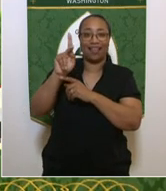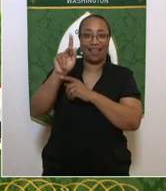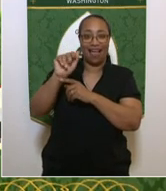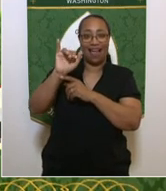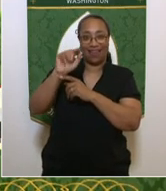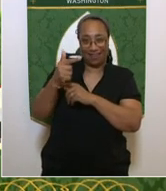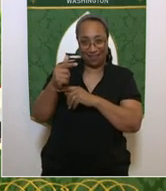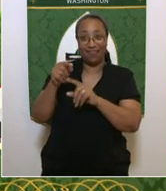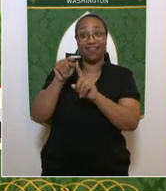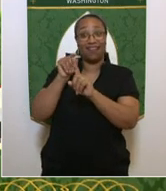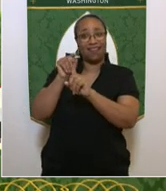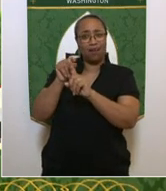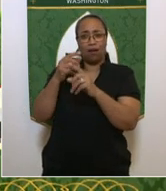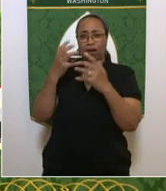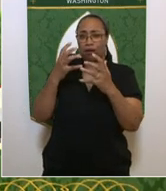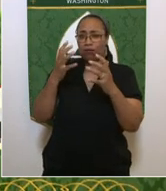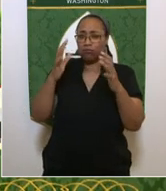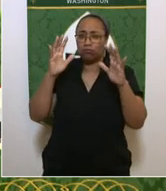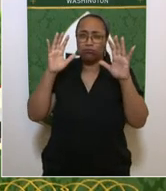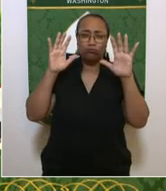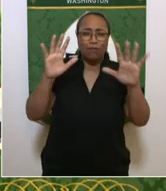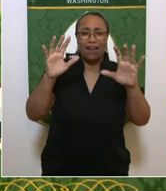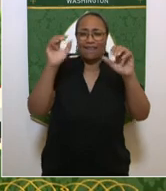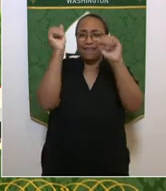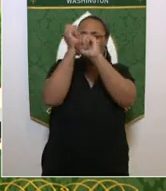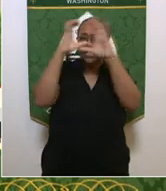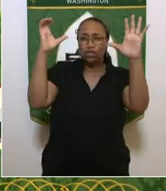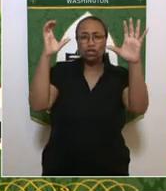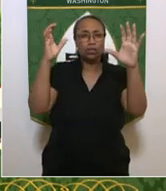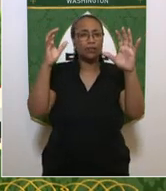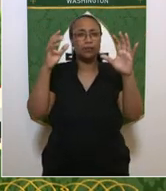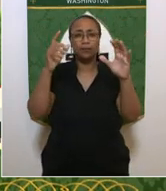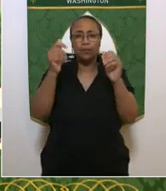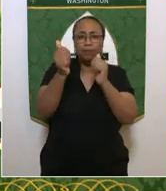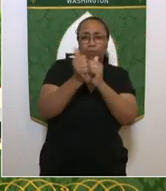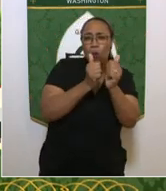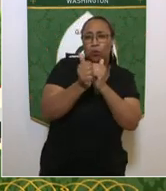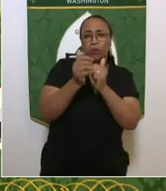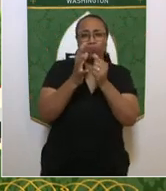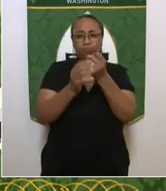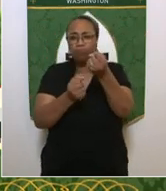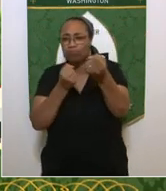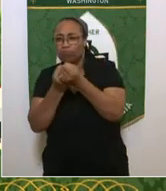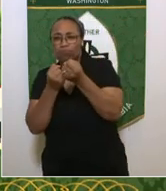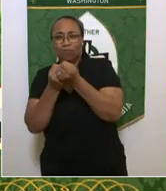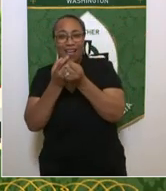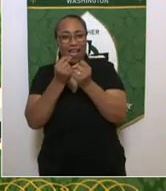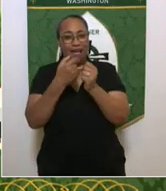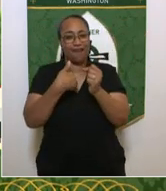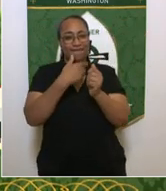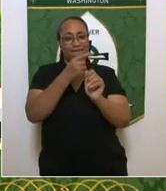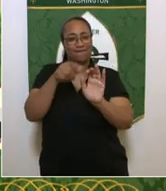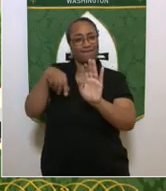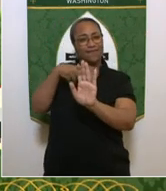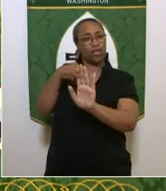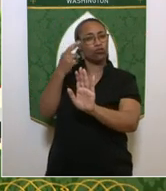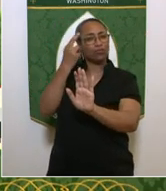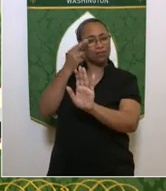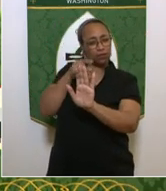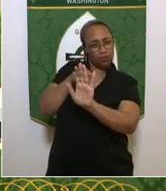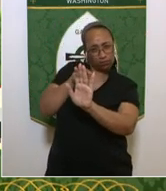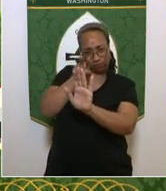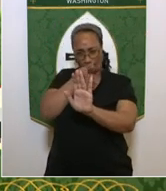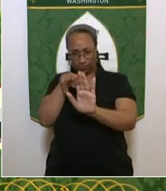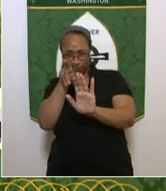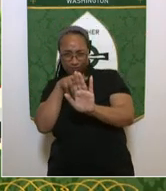huge vision for sports, the science of sports behind championship women's teams for girls and